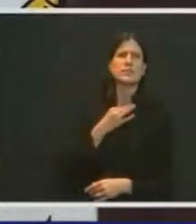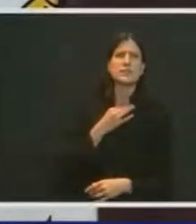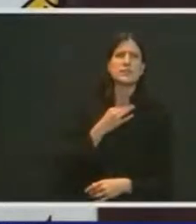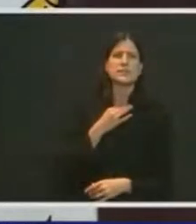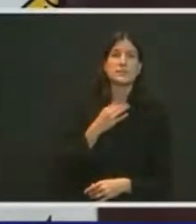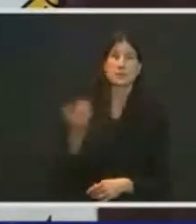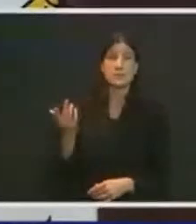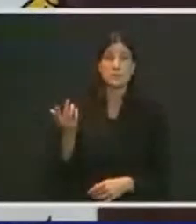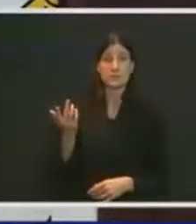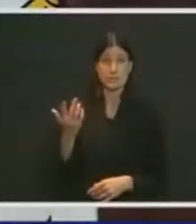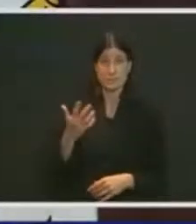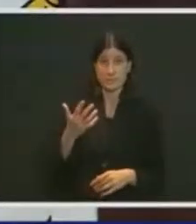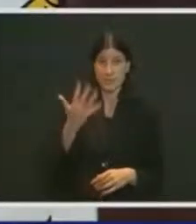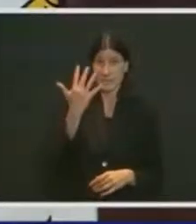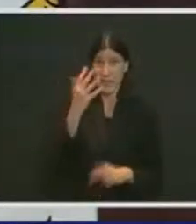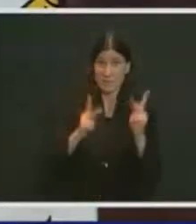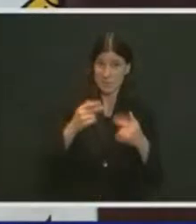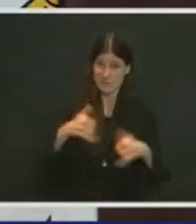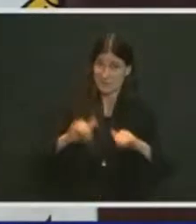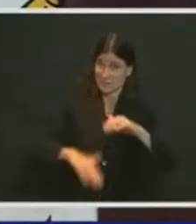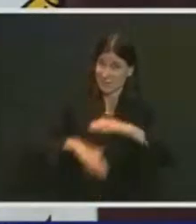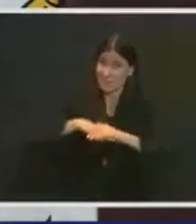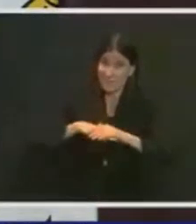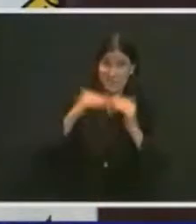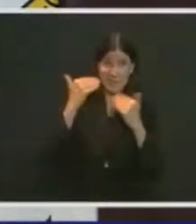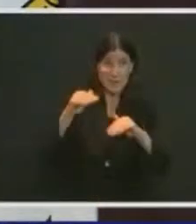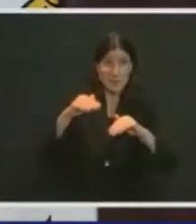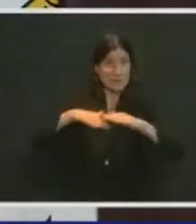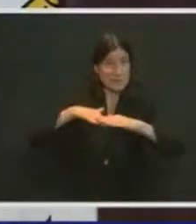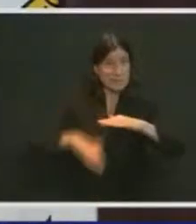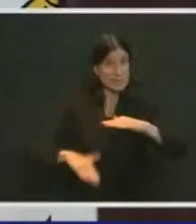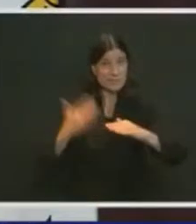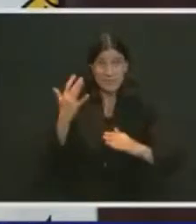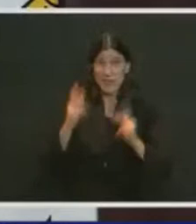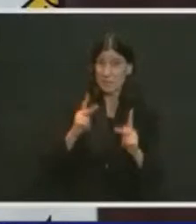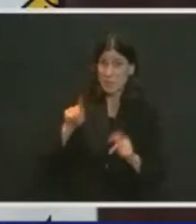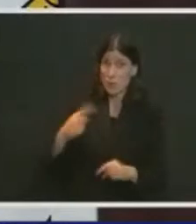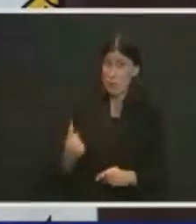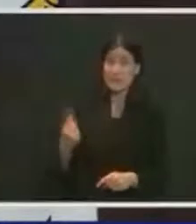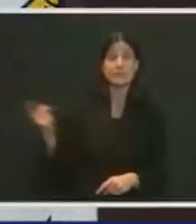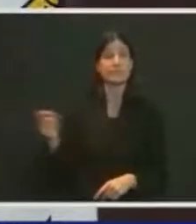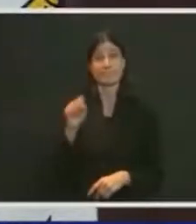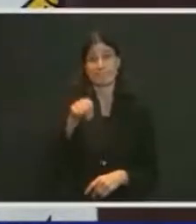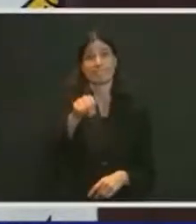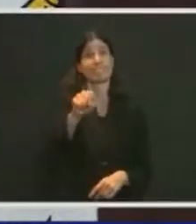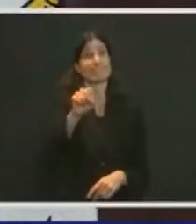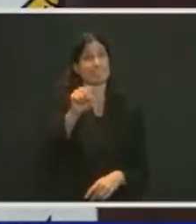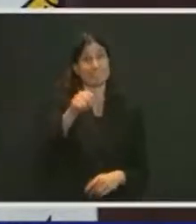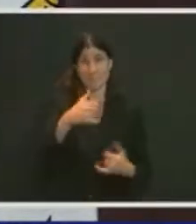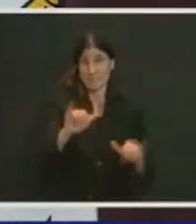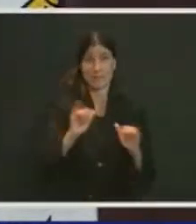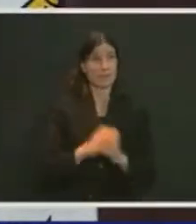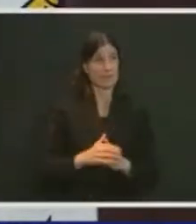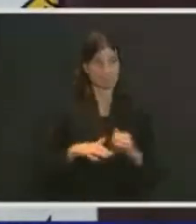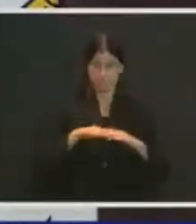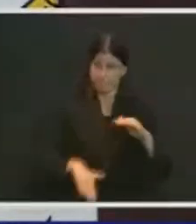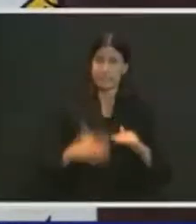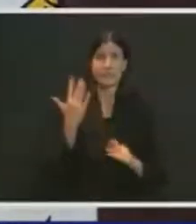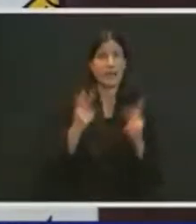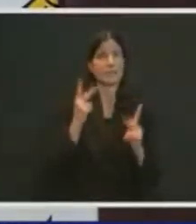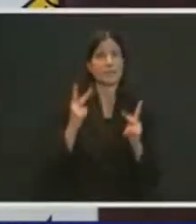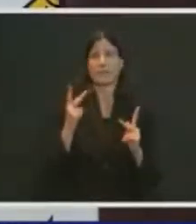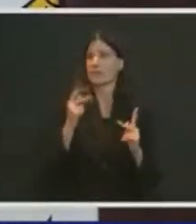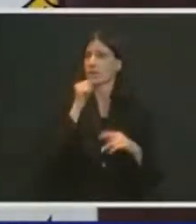fewer social gatherings rule for all of phase 1, or could That's the plan. Okay, so for now the plan is 5 That's the until plan. you go to phase 2. Right. That's the